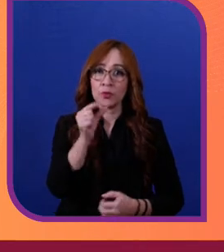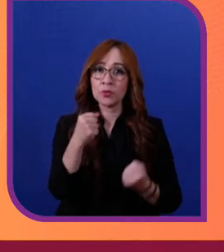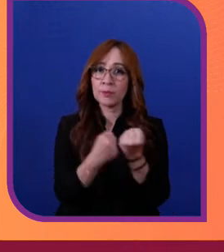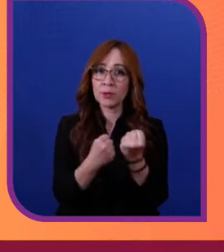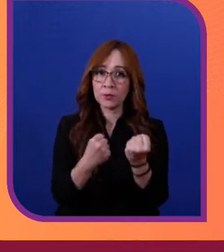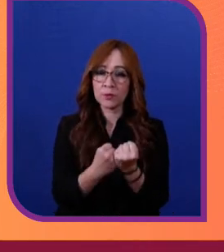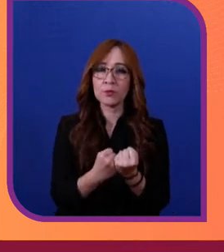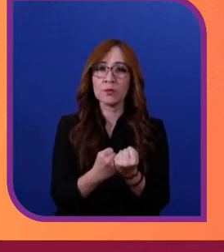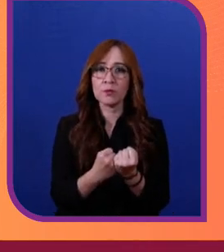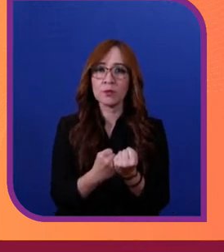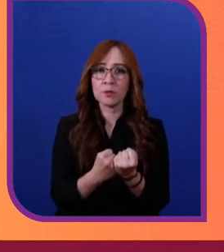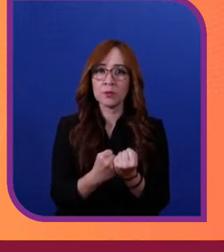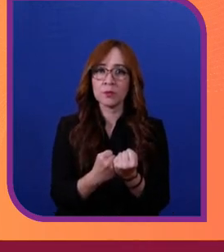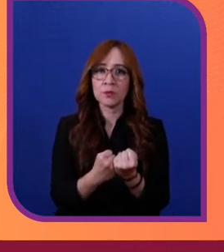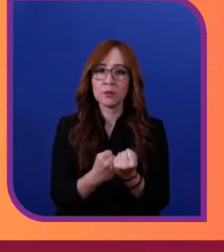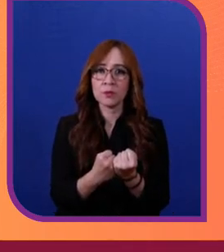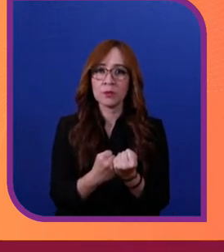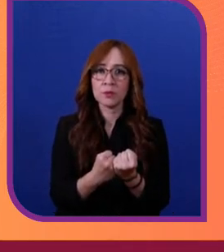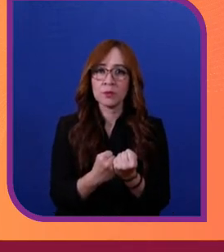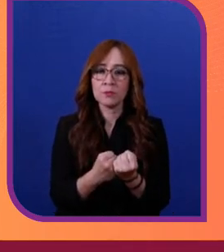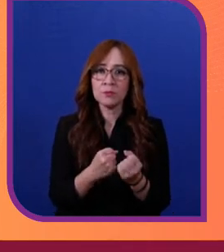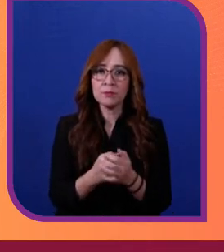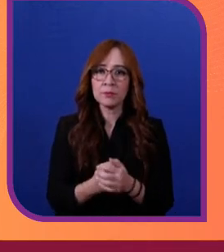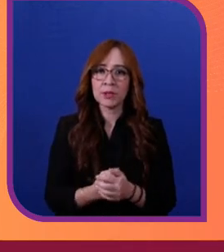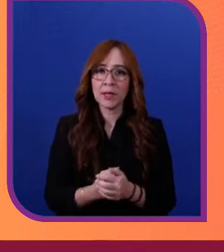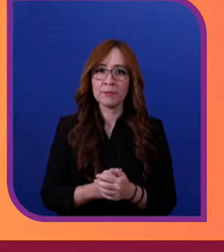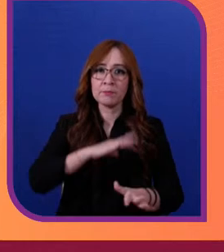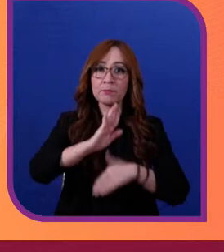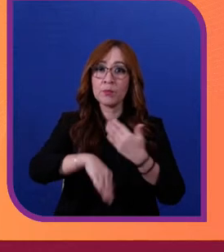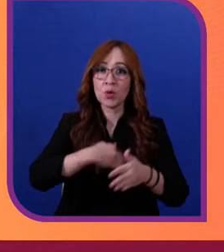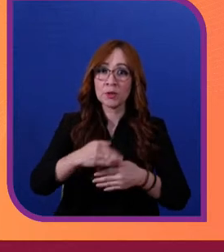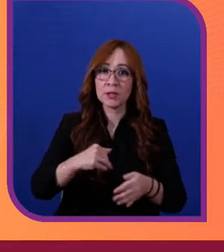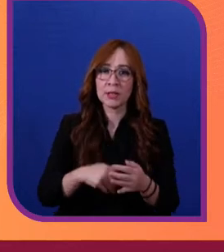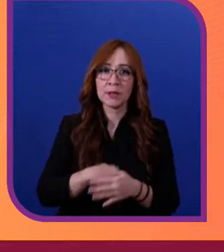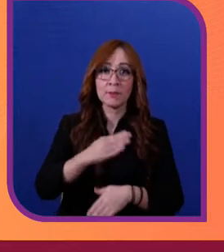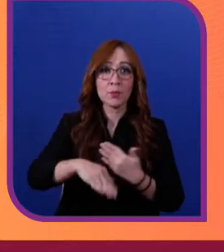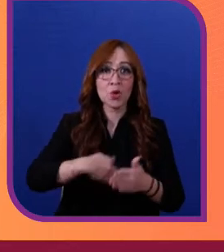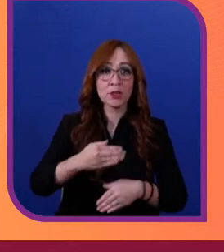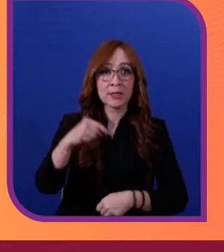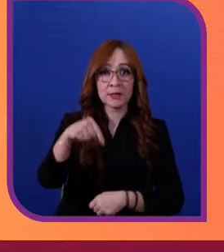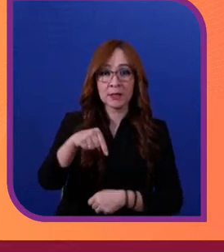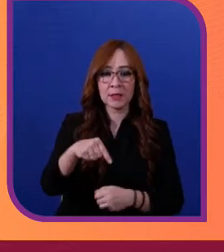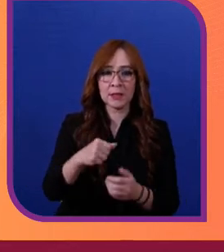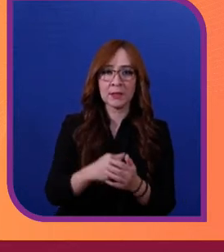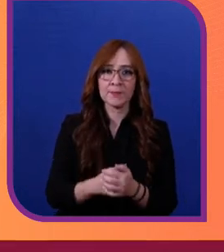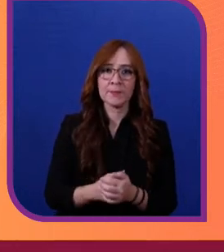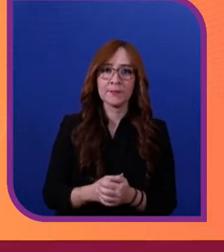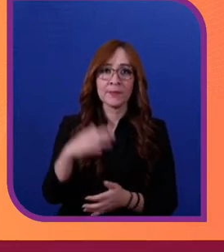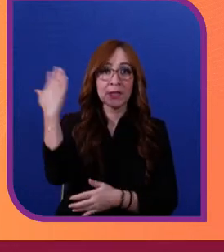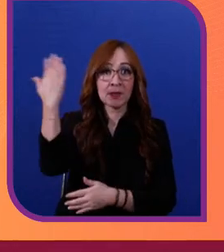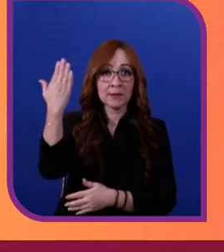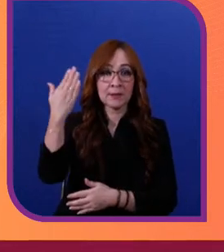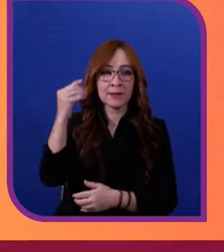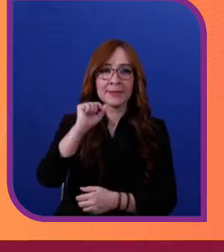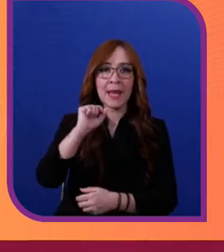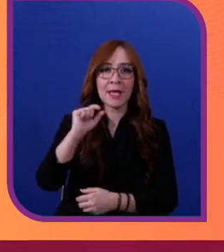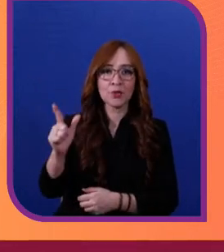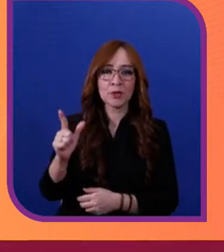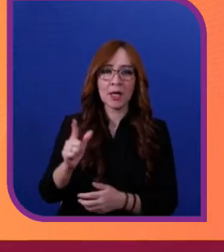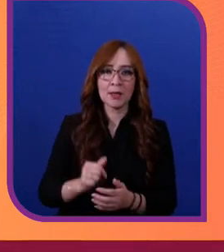the next Light will see how the support under pipi Rizki